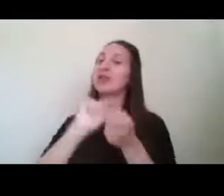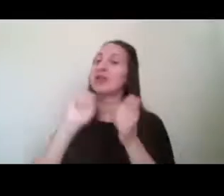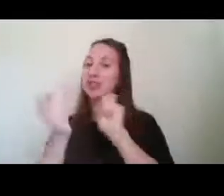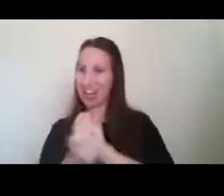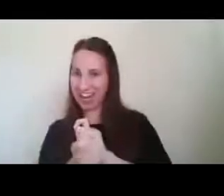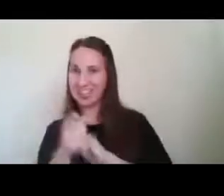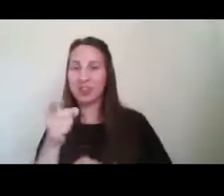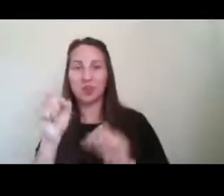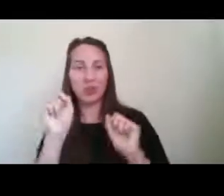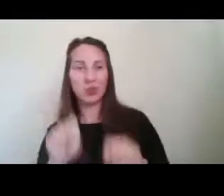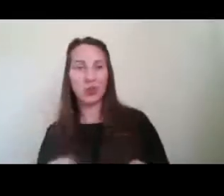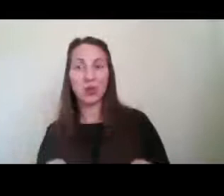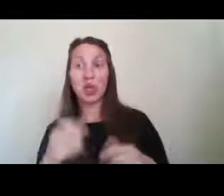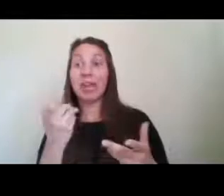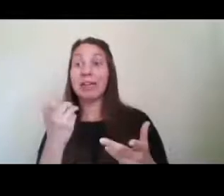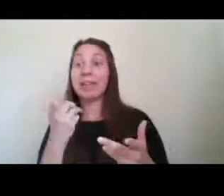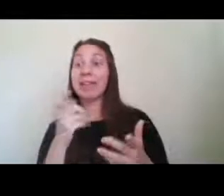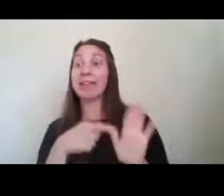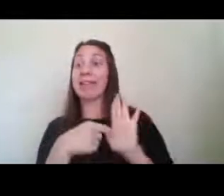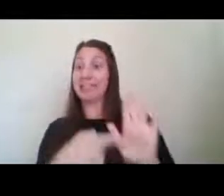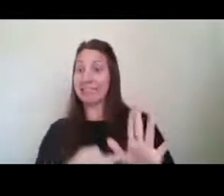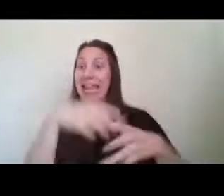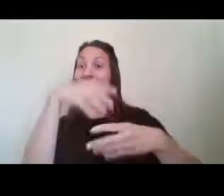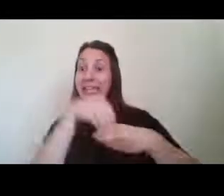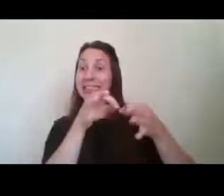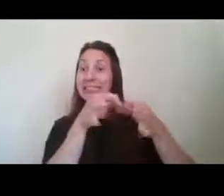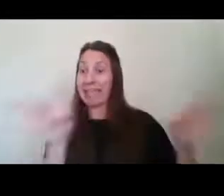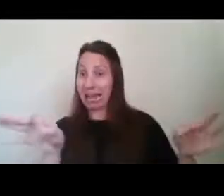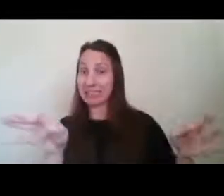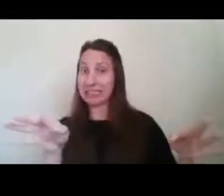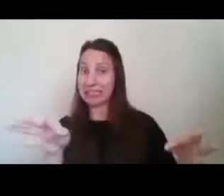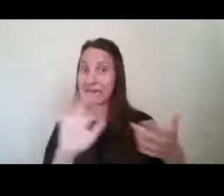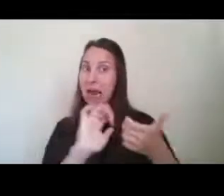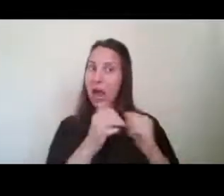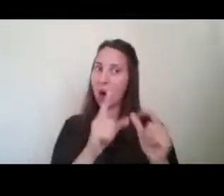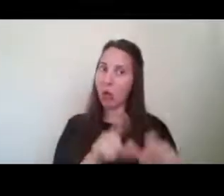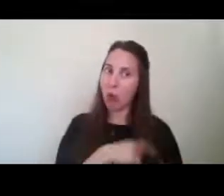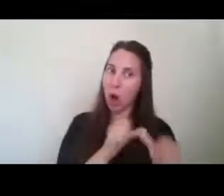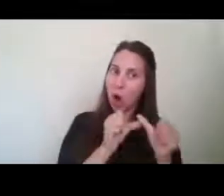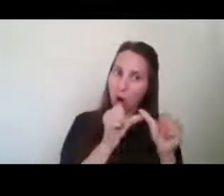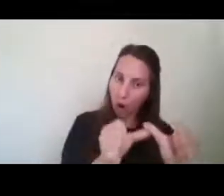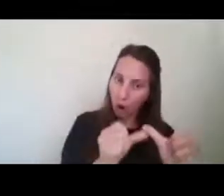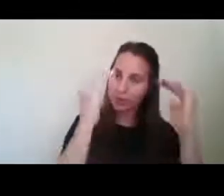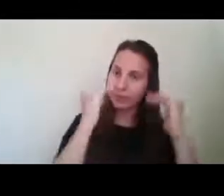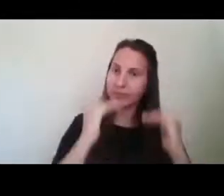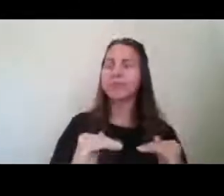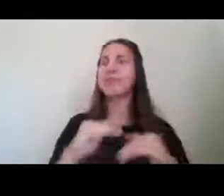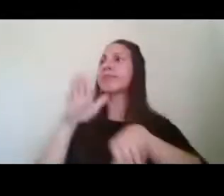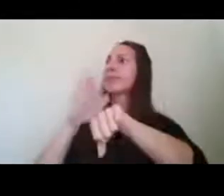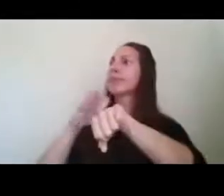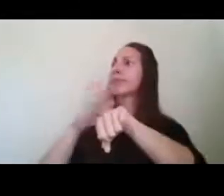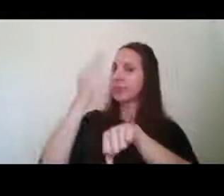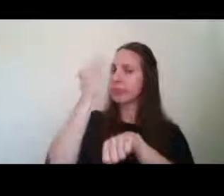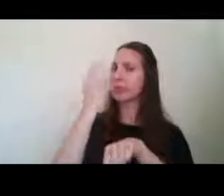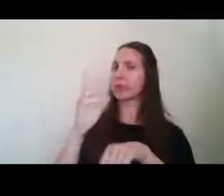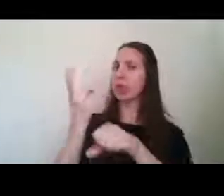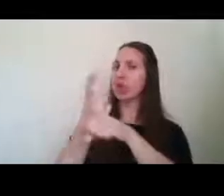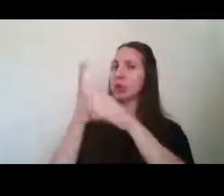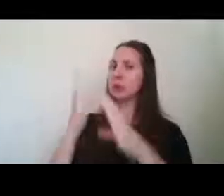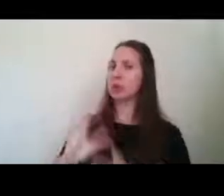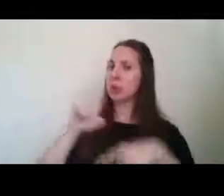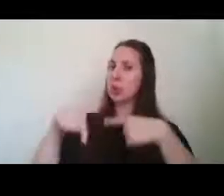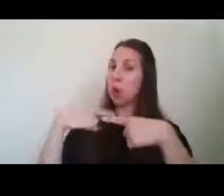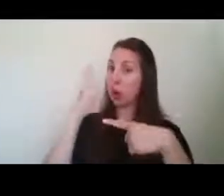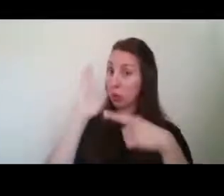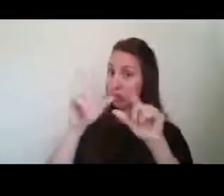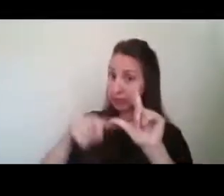text how long an application session state is, prompting a user when the session is about to expire, and returning focus